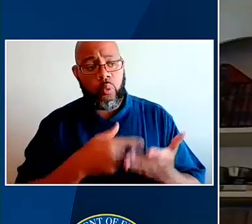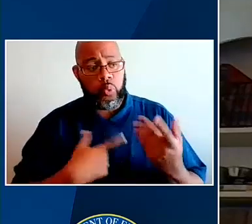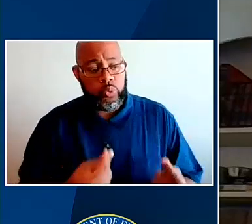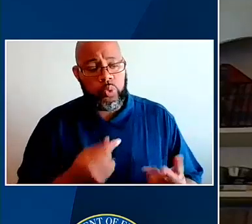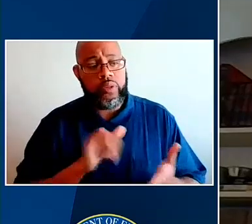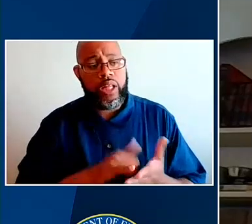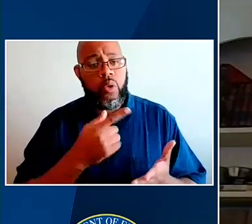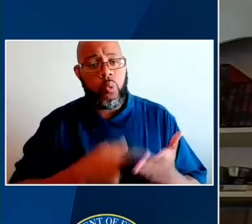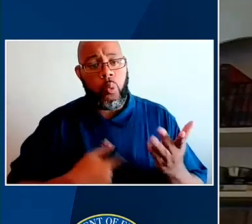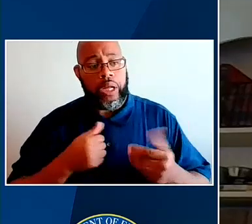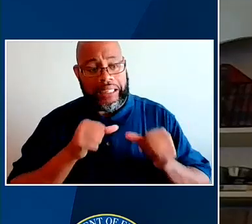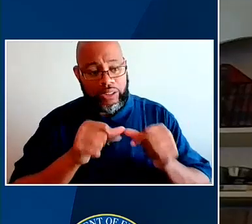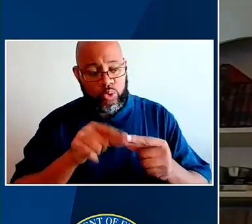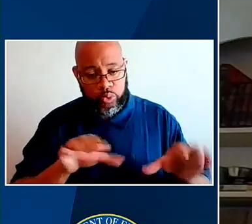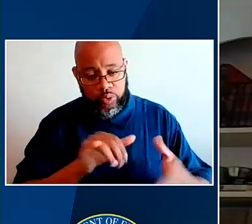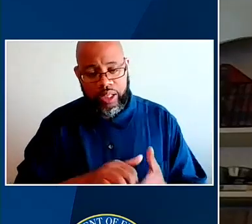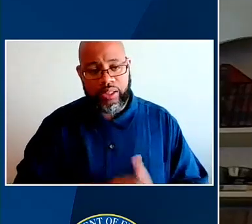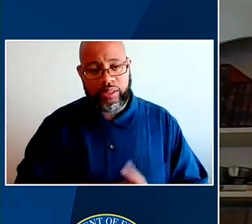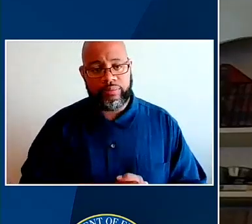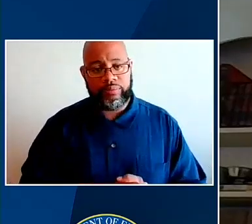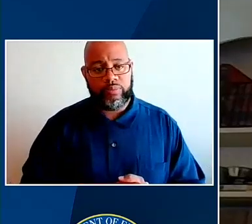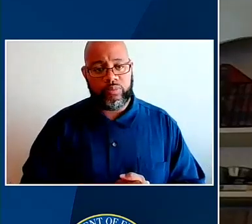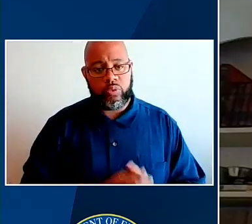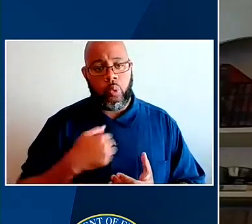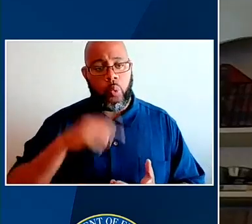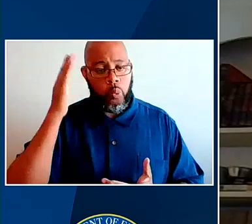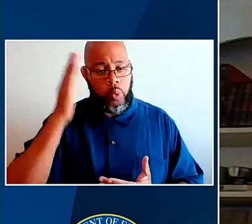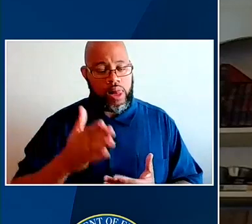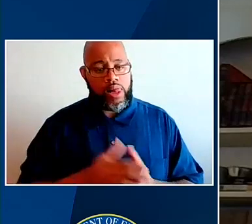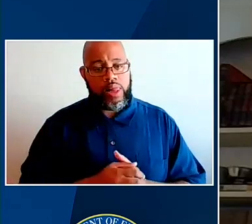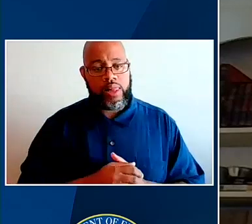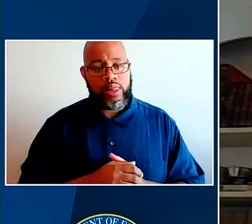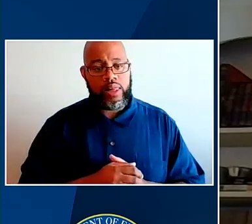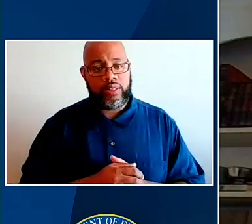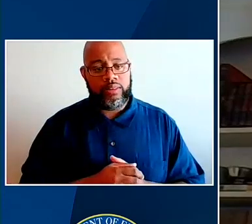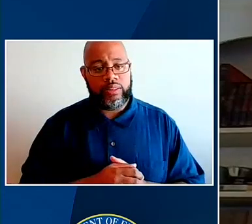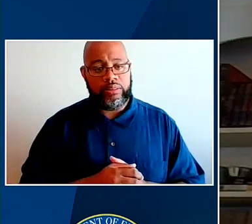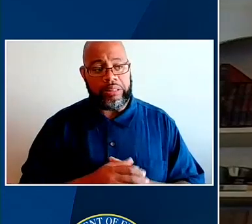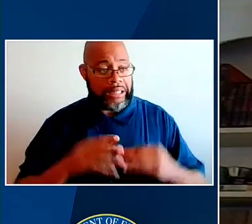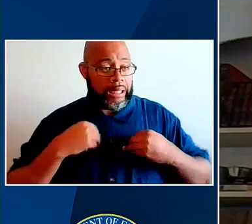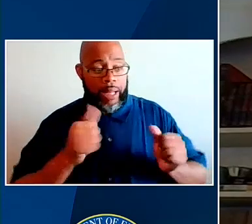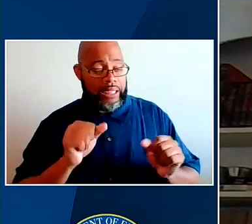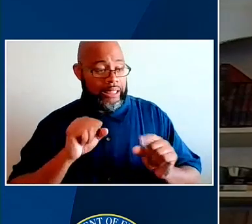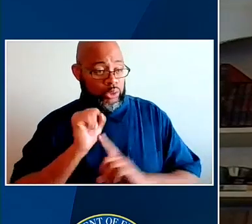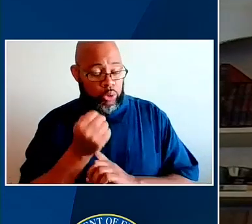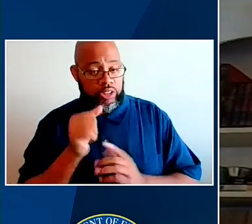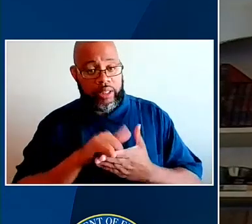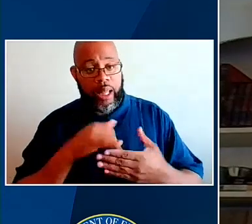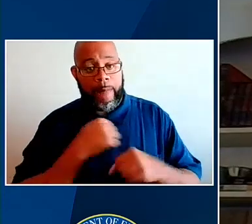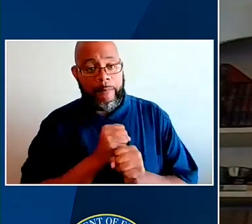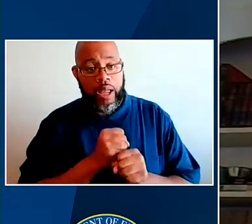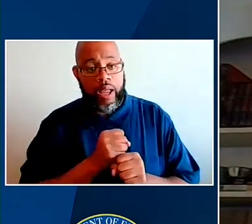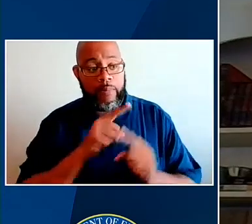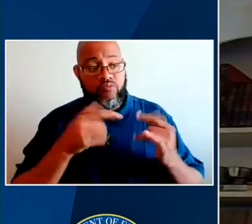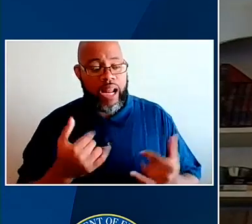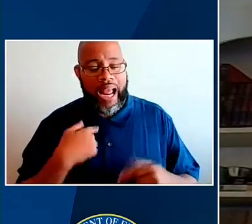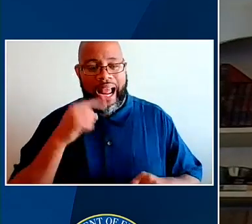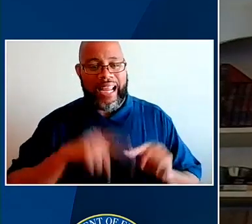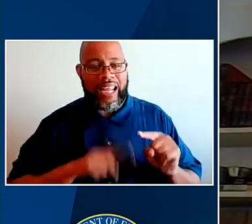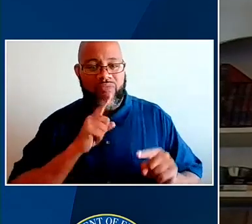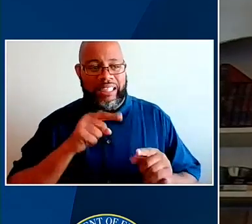to do. We will be amenable to any suggestions that are made, but right now I can't really go any